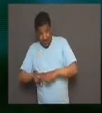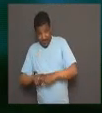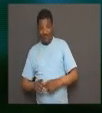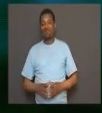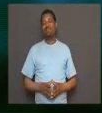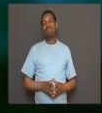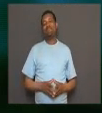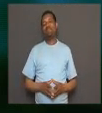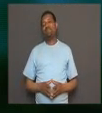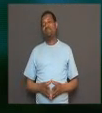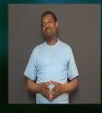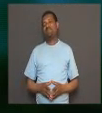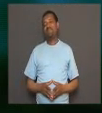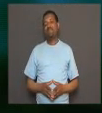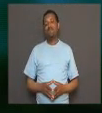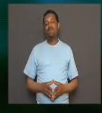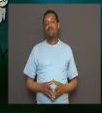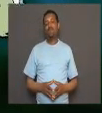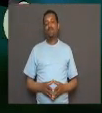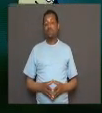Let's get back to our lesson.